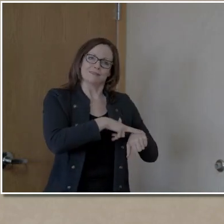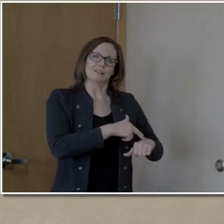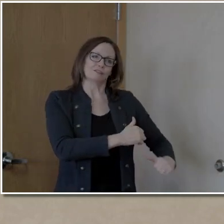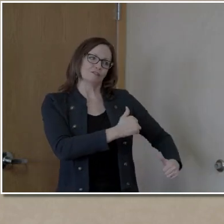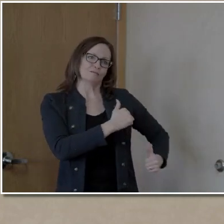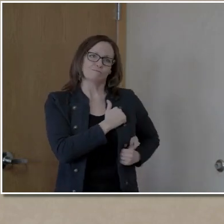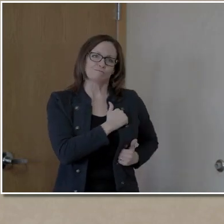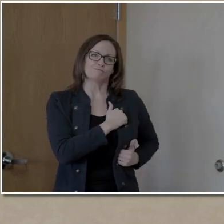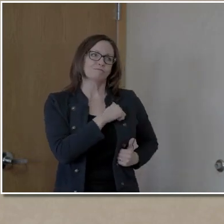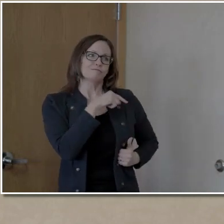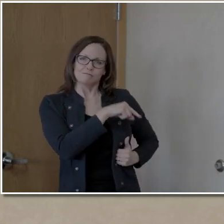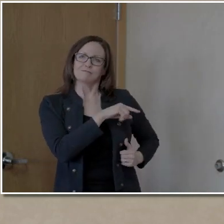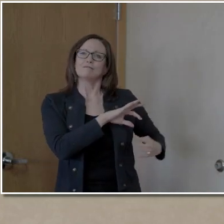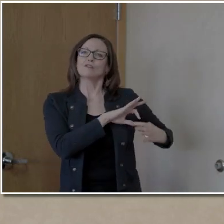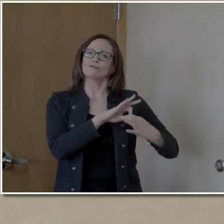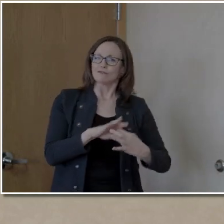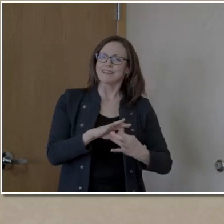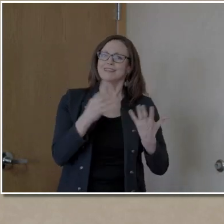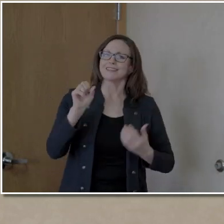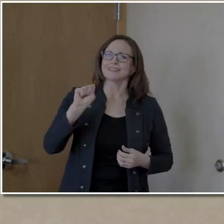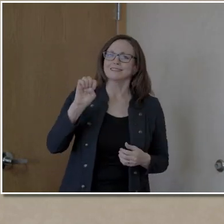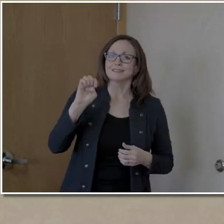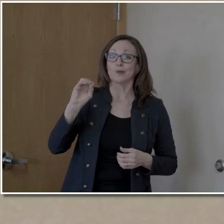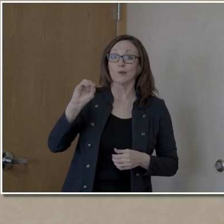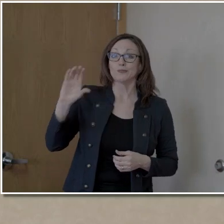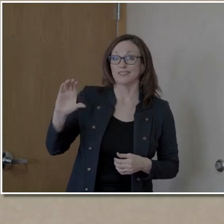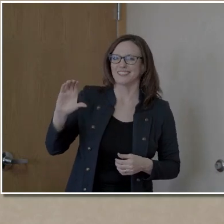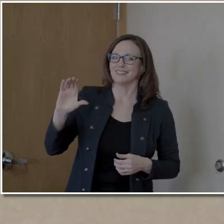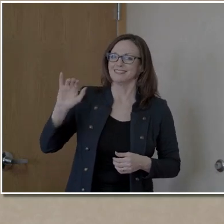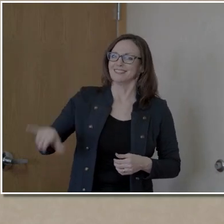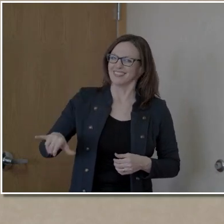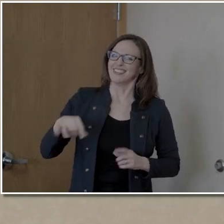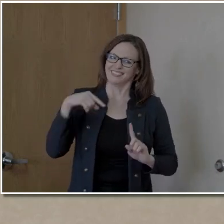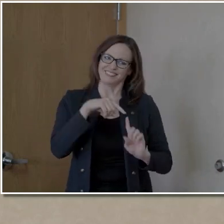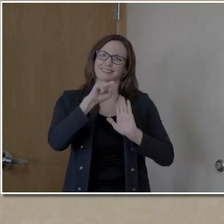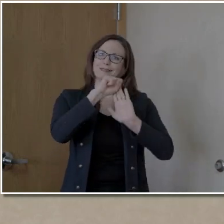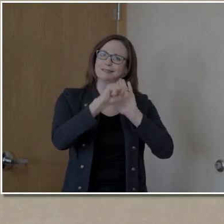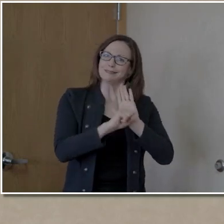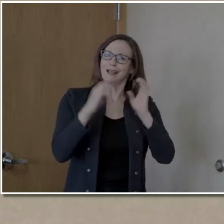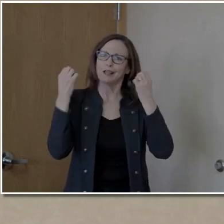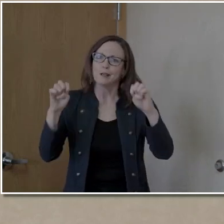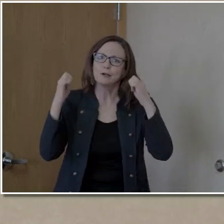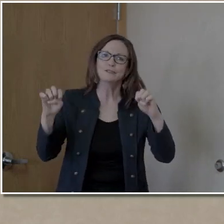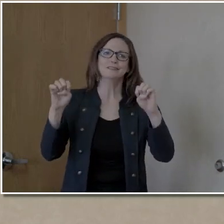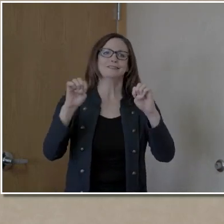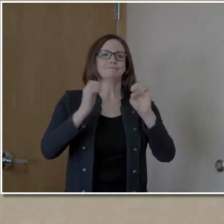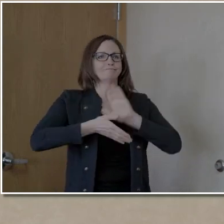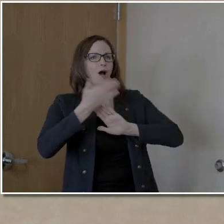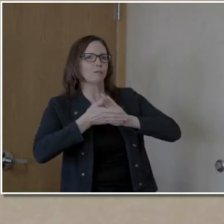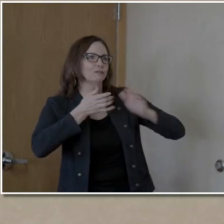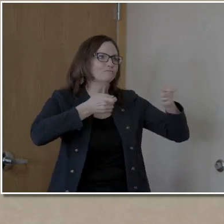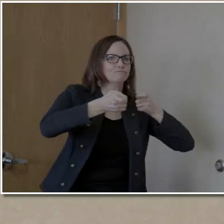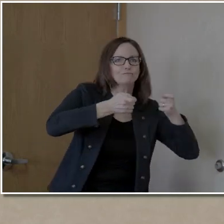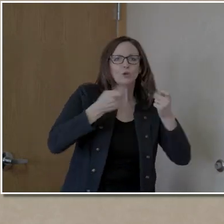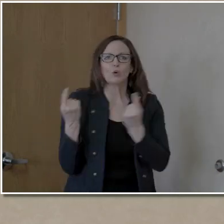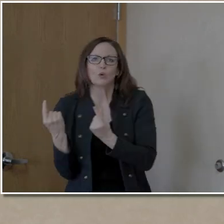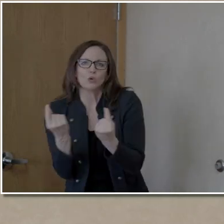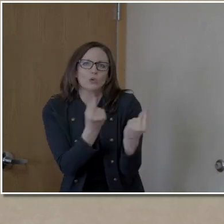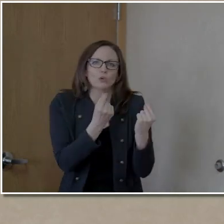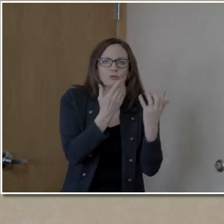be able to help them in other areas across the state, to